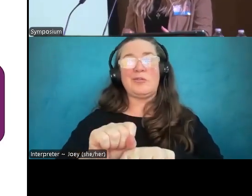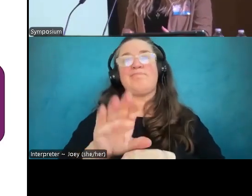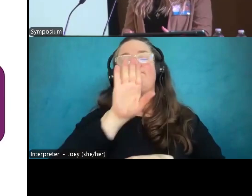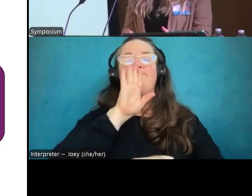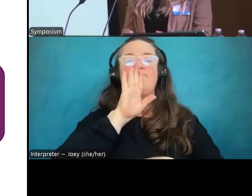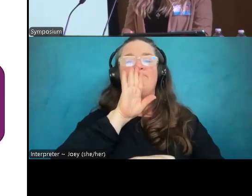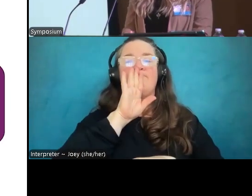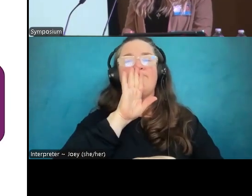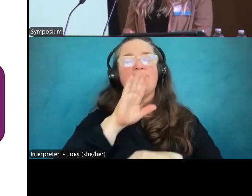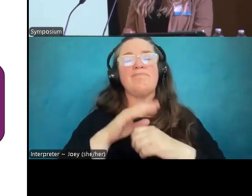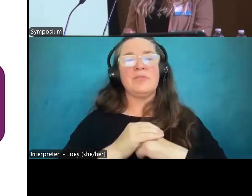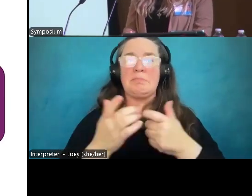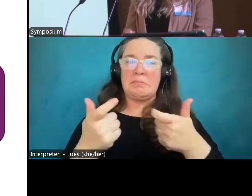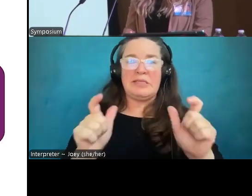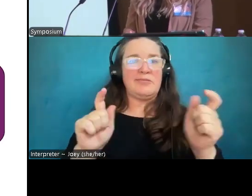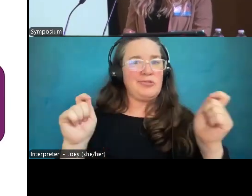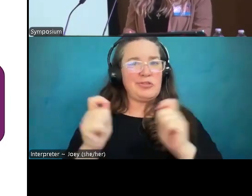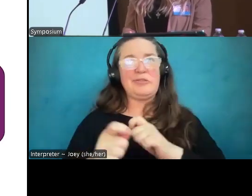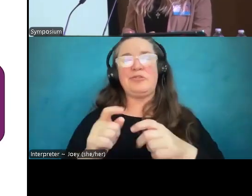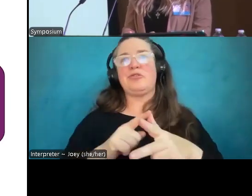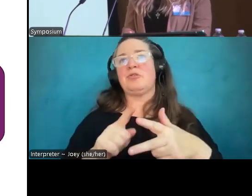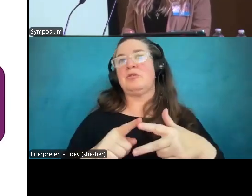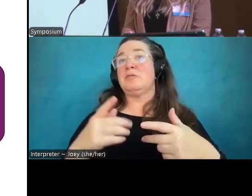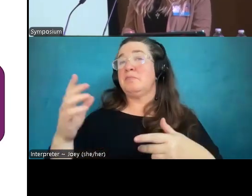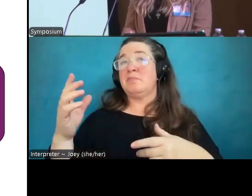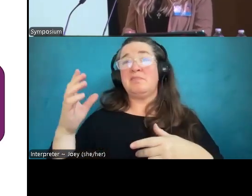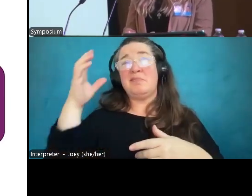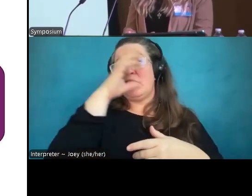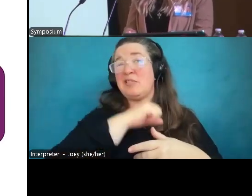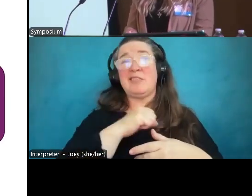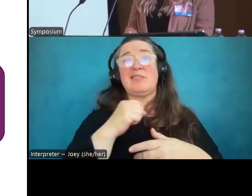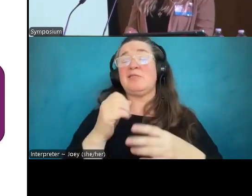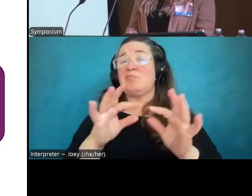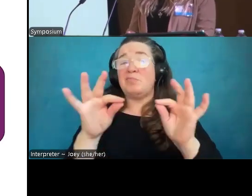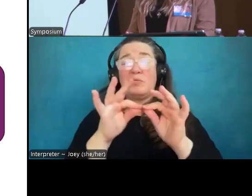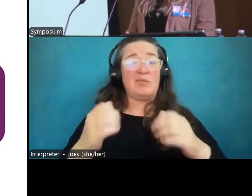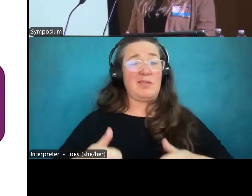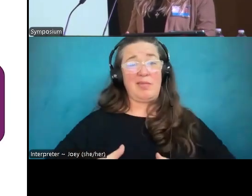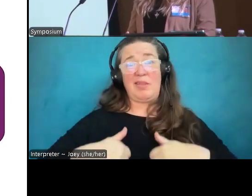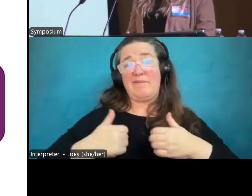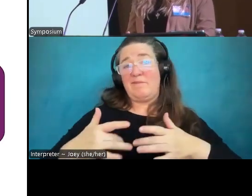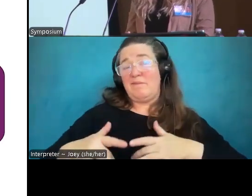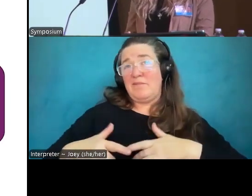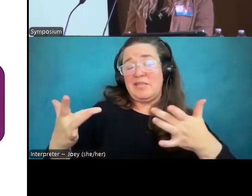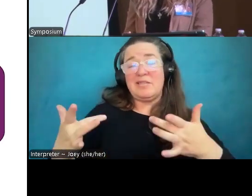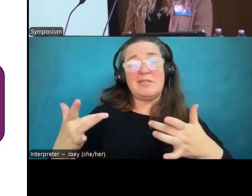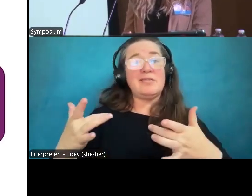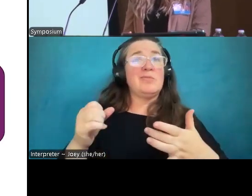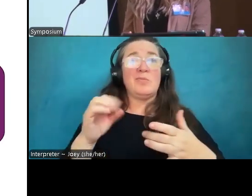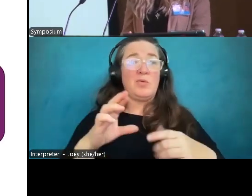missing out on important life events, or maybe not even being able to show up for their kids in the way that they used to.